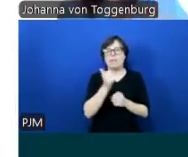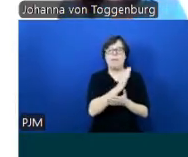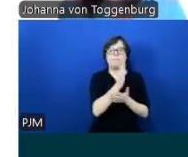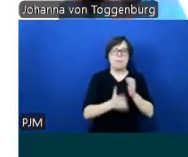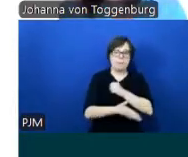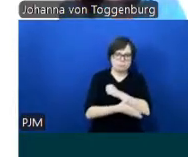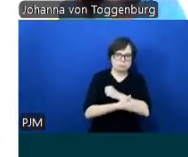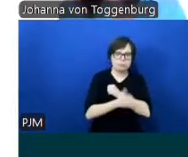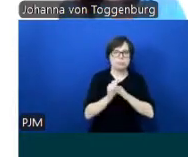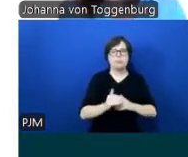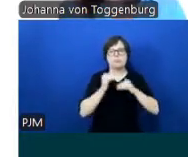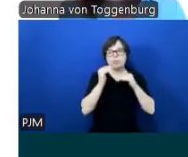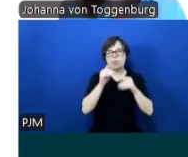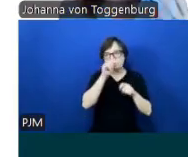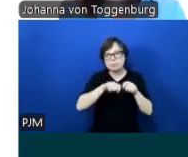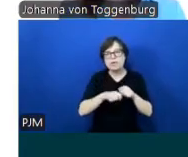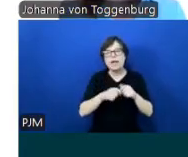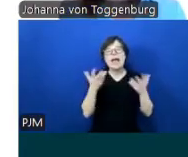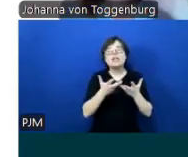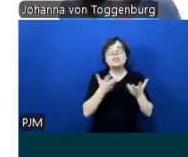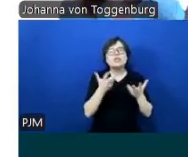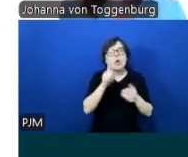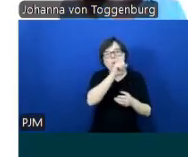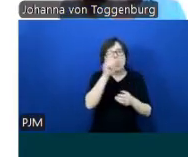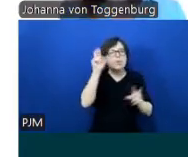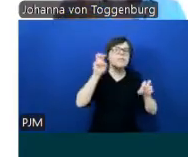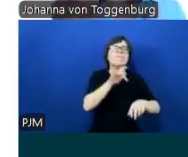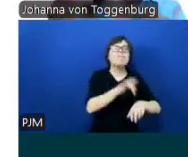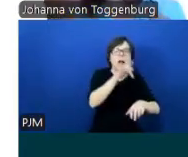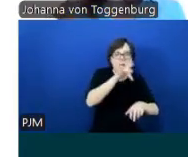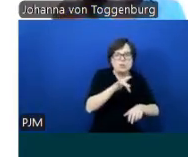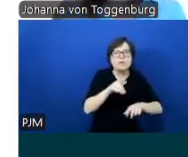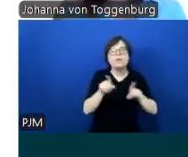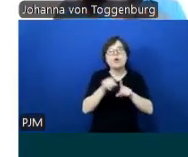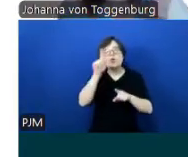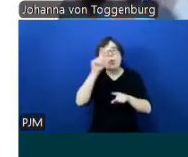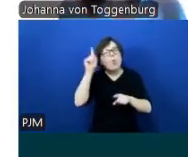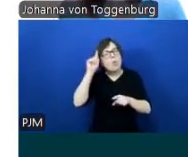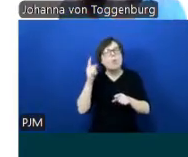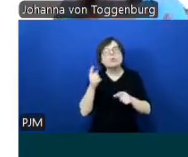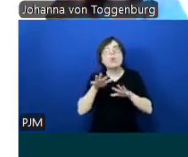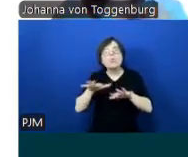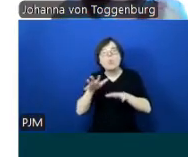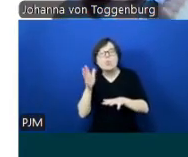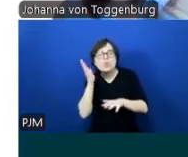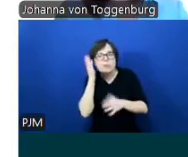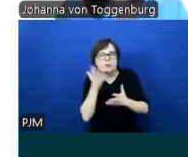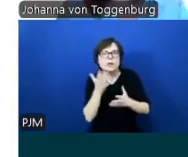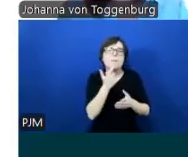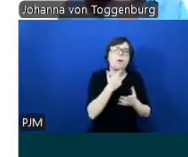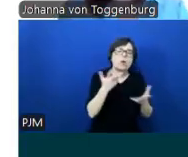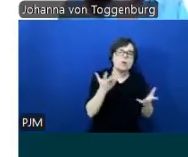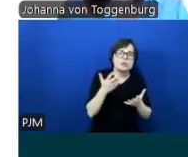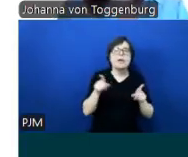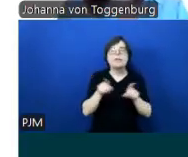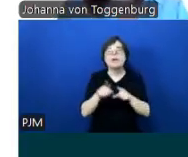then more the heat aspect. So the sealed surfaces, the building density, the